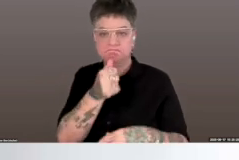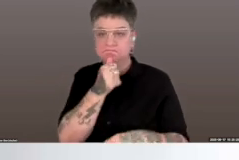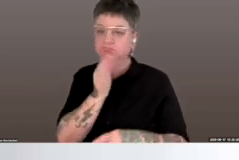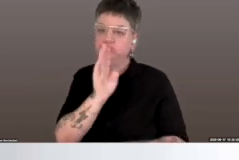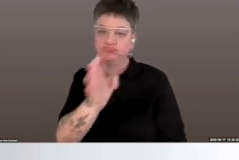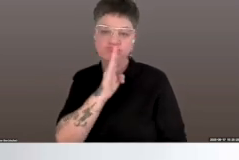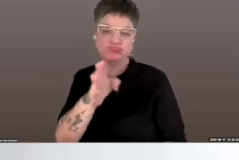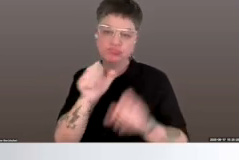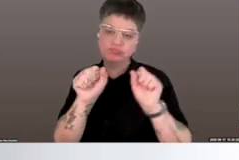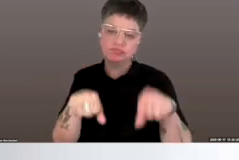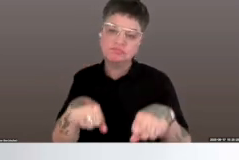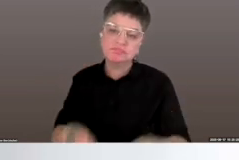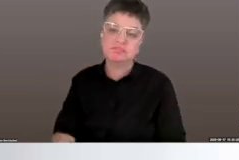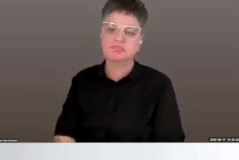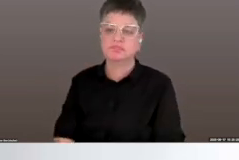And